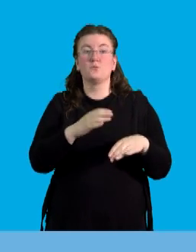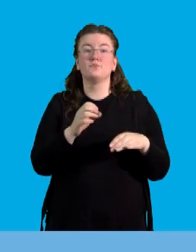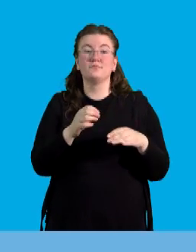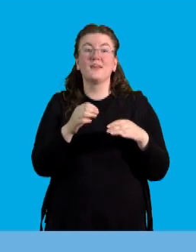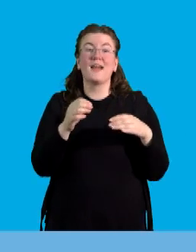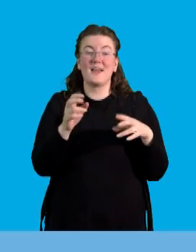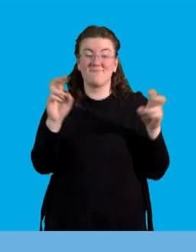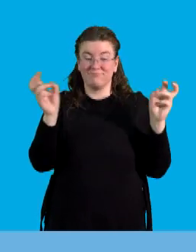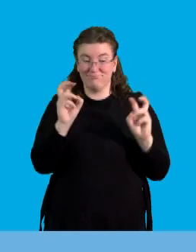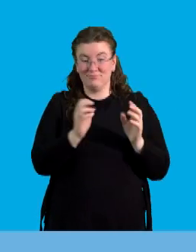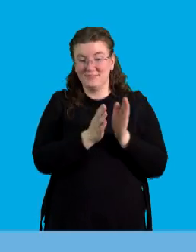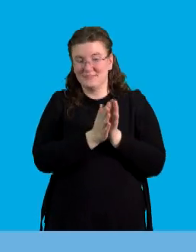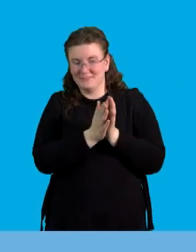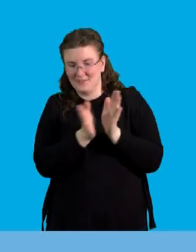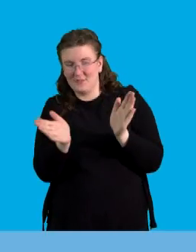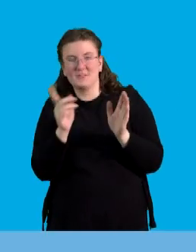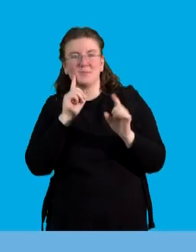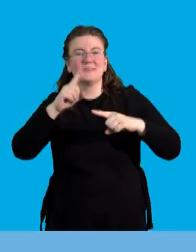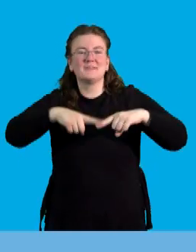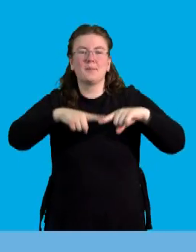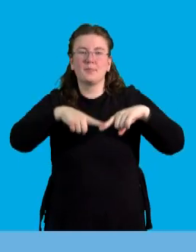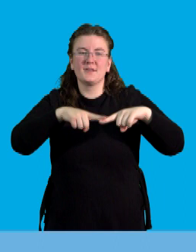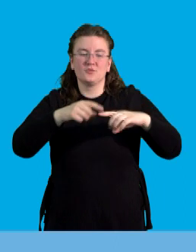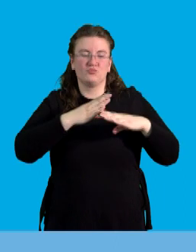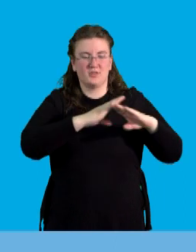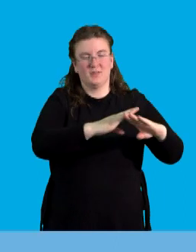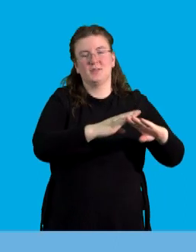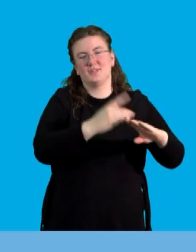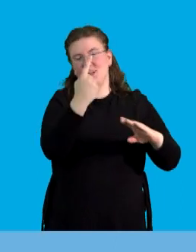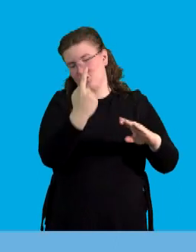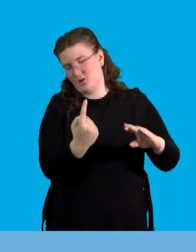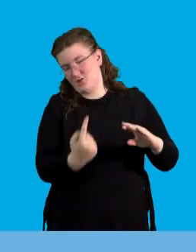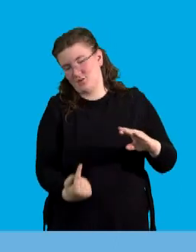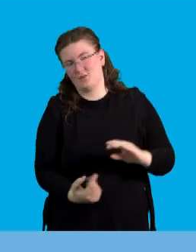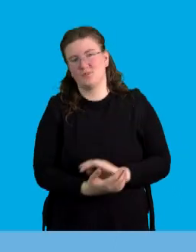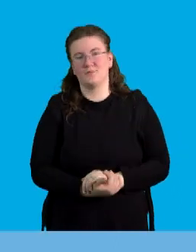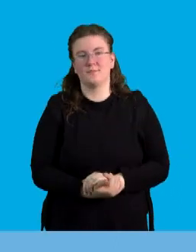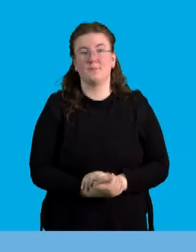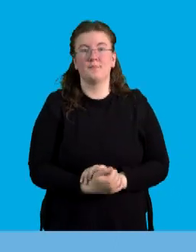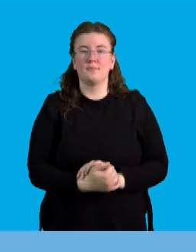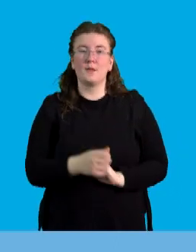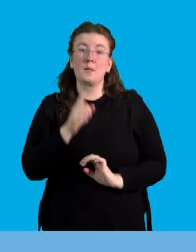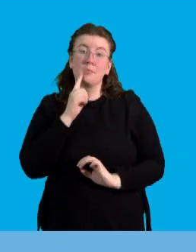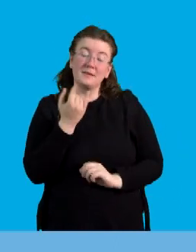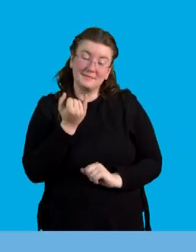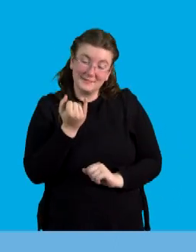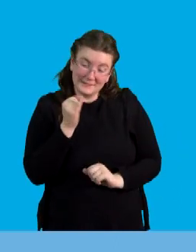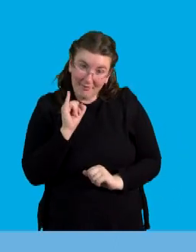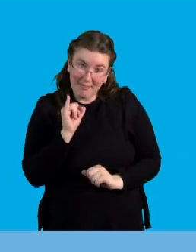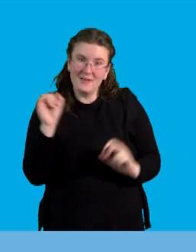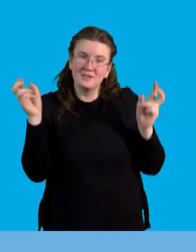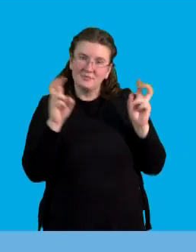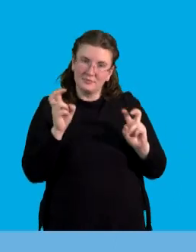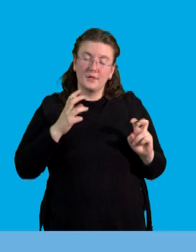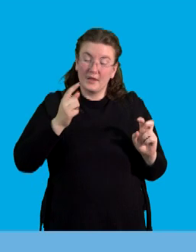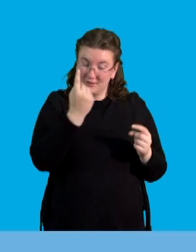therefore, current divides proportionally in terms of the resistance that you find in each of those resistors. But still, current